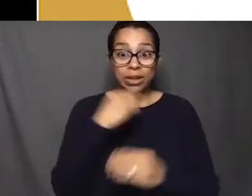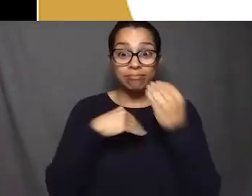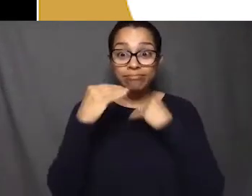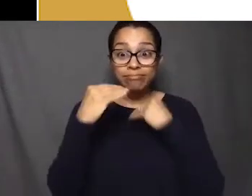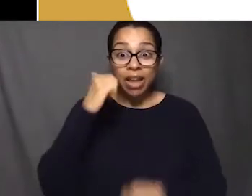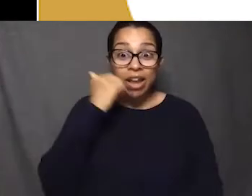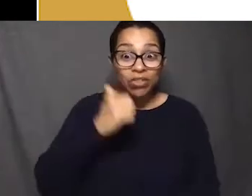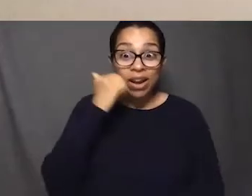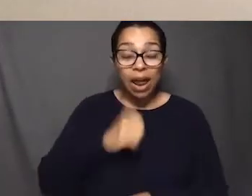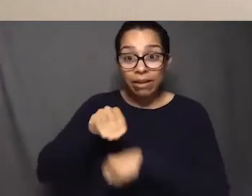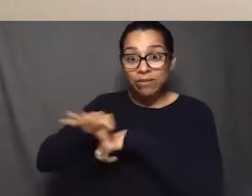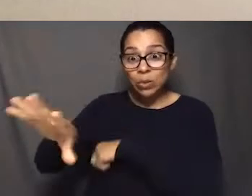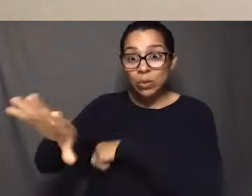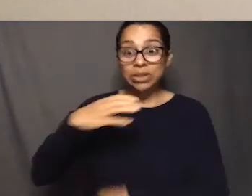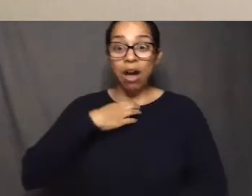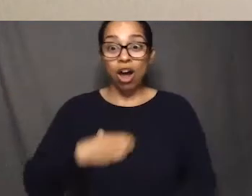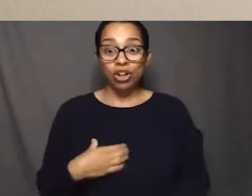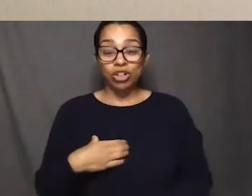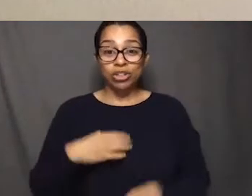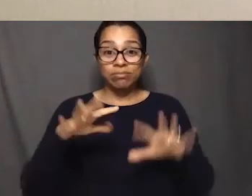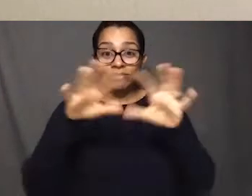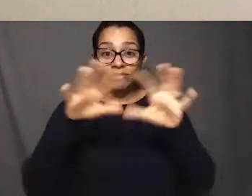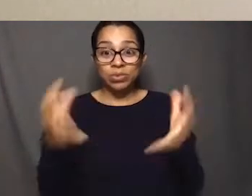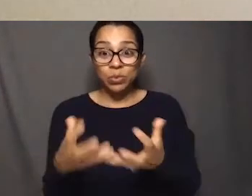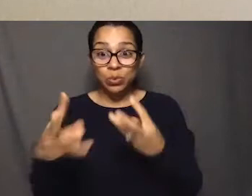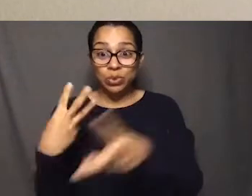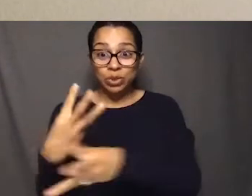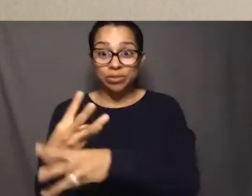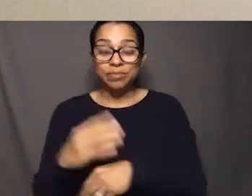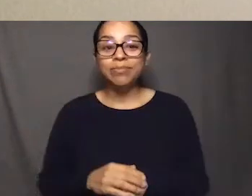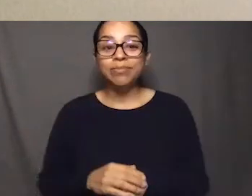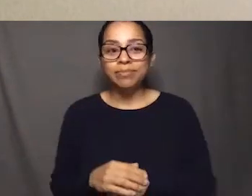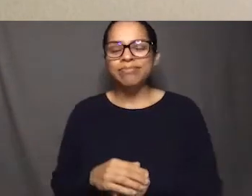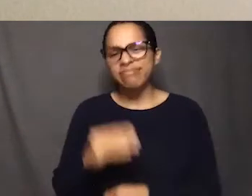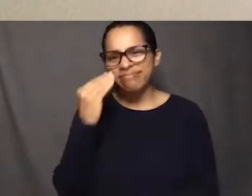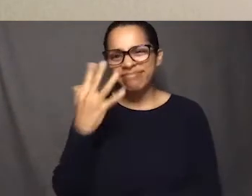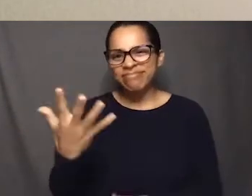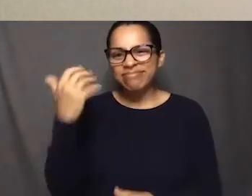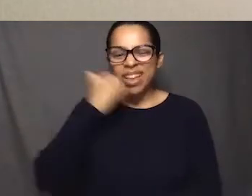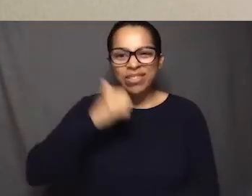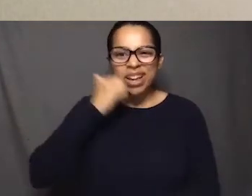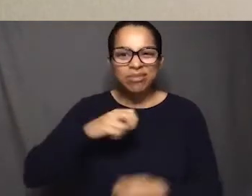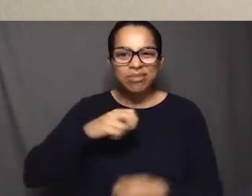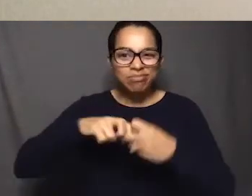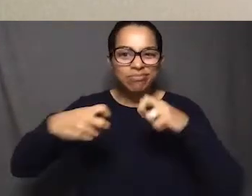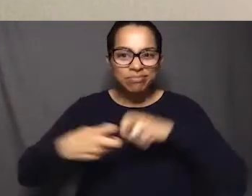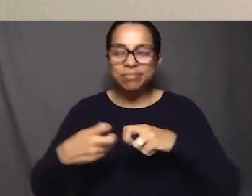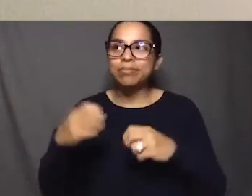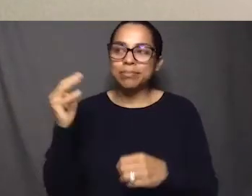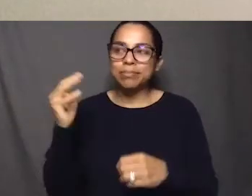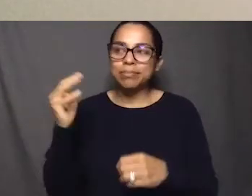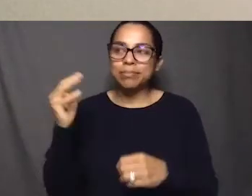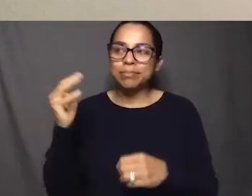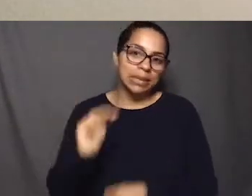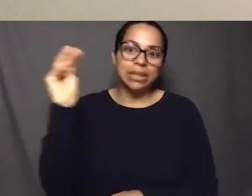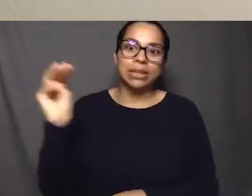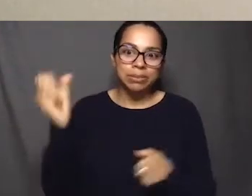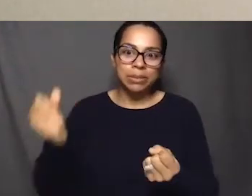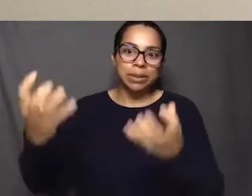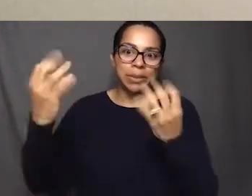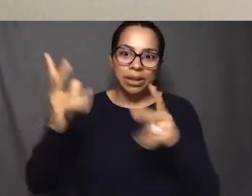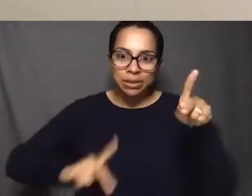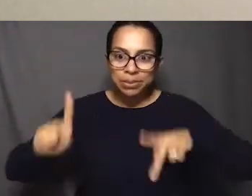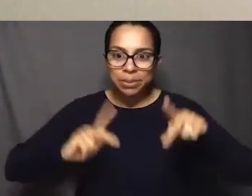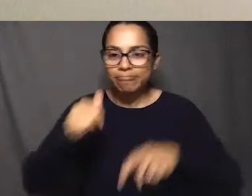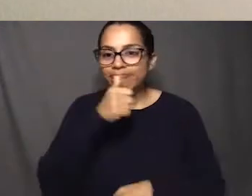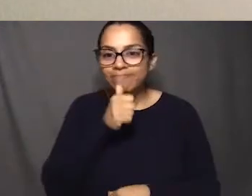world? Food wastage and global hunger are an ever-present issue around the world. Millions suffer every day because of a lack of access to